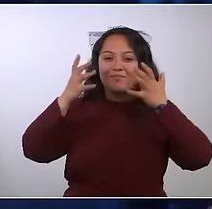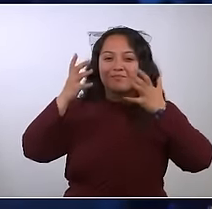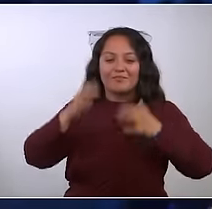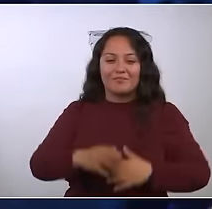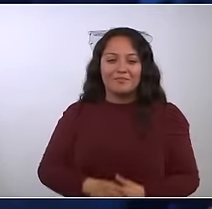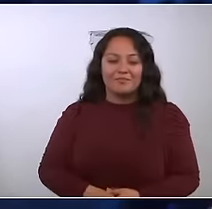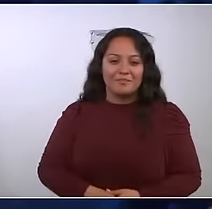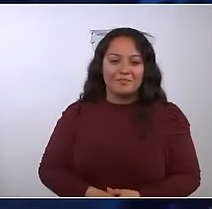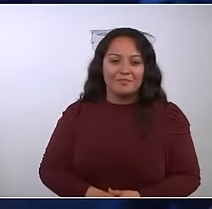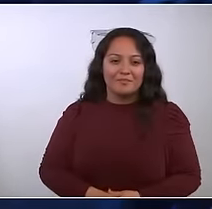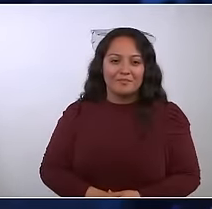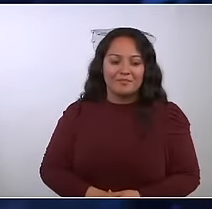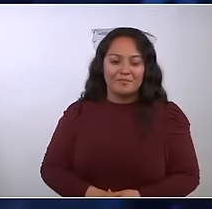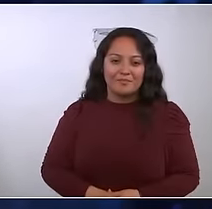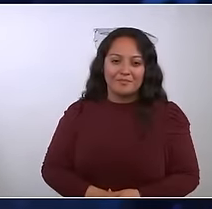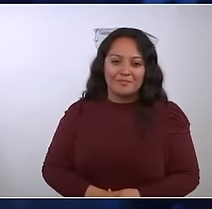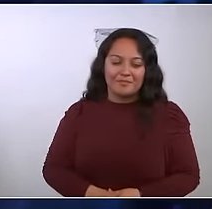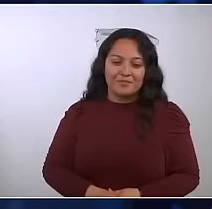Acércate, acércate. Let me get closer.